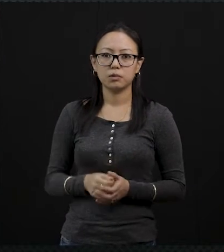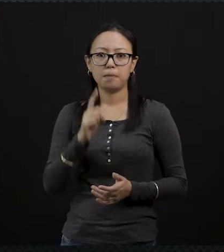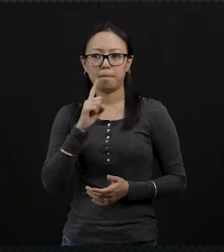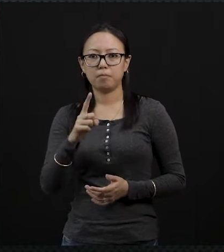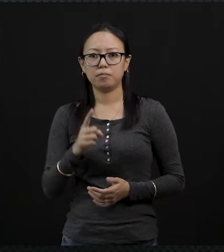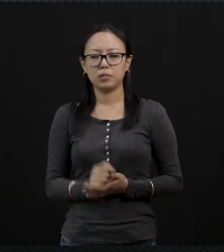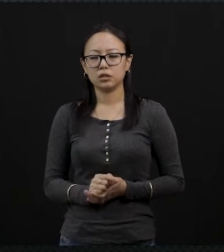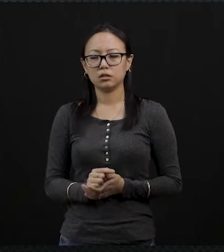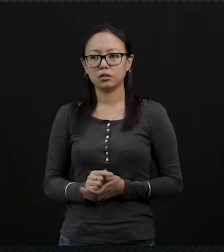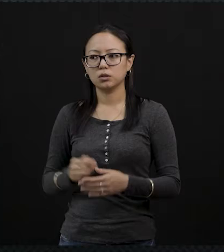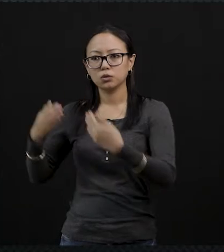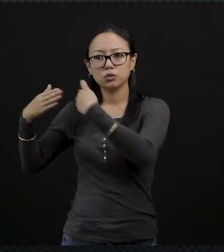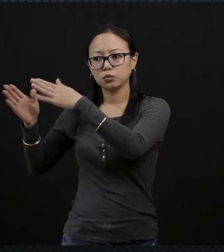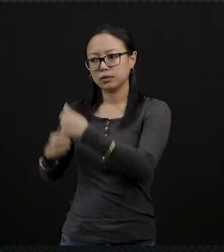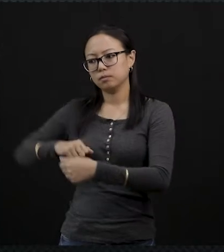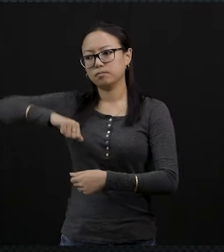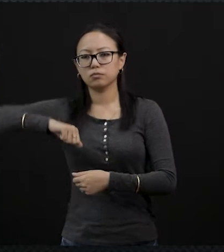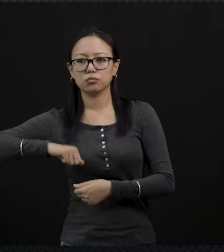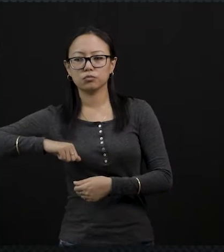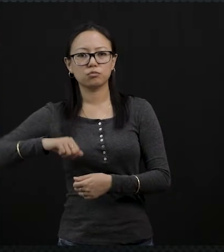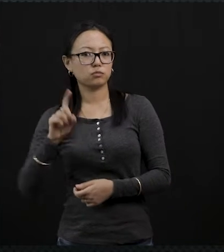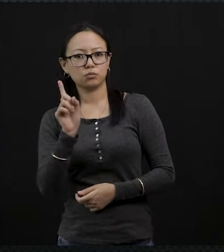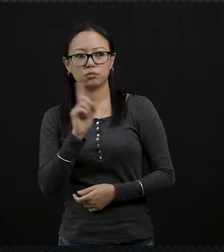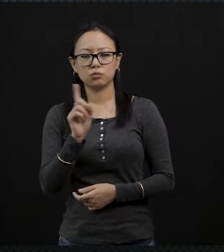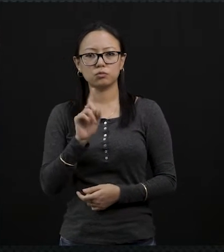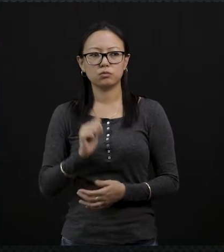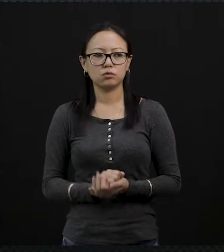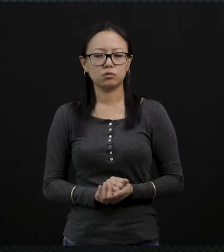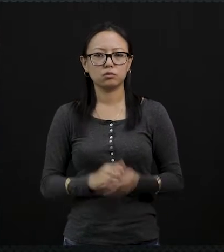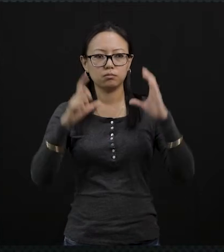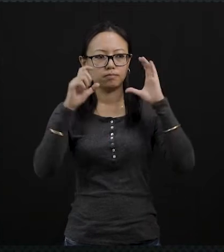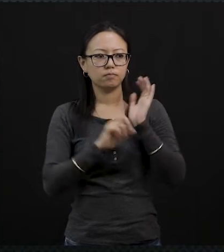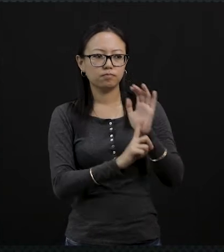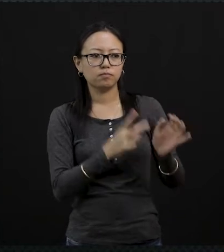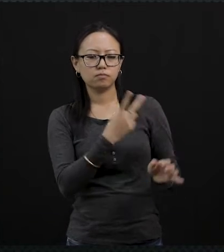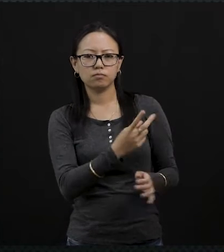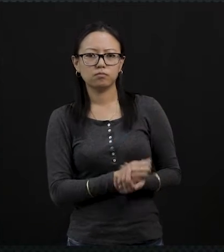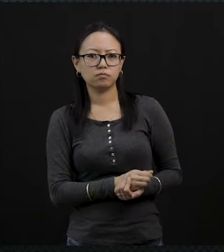students. So what these people are doing, they are leaning out of a bus.